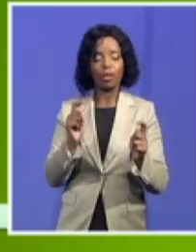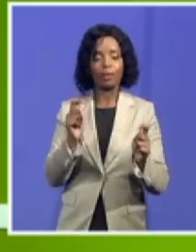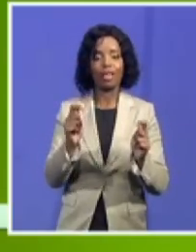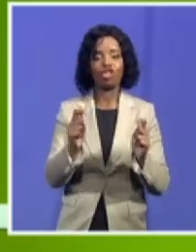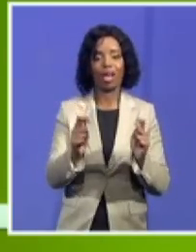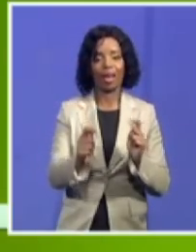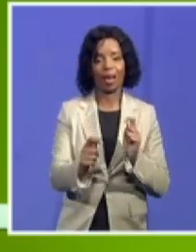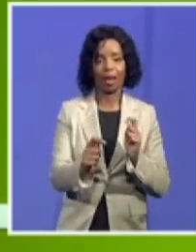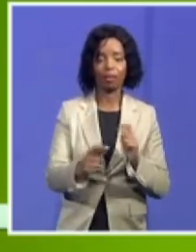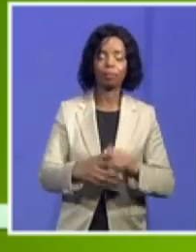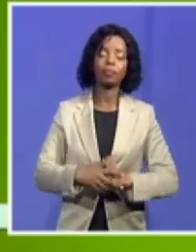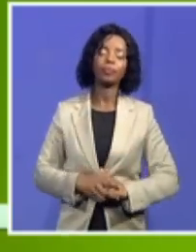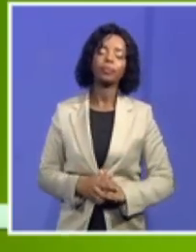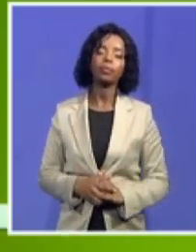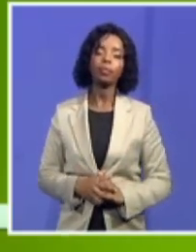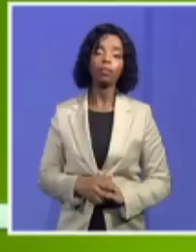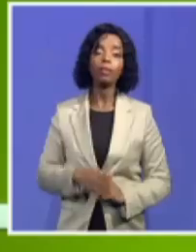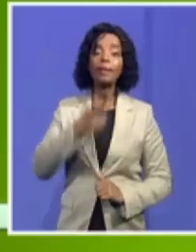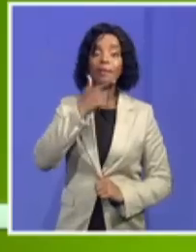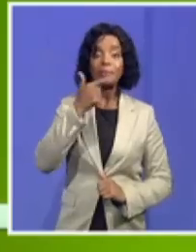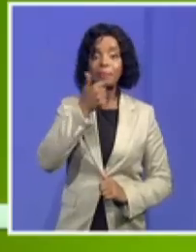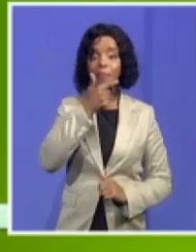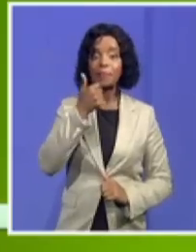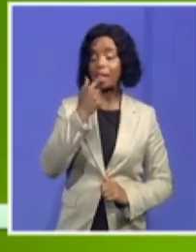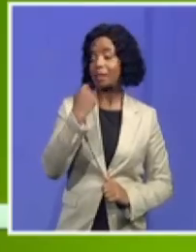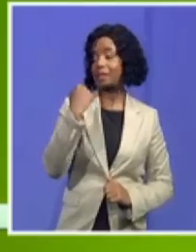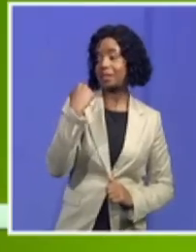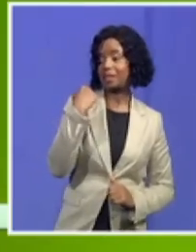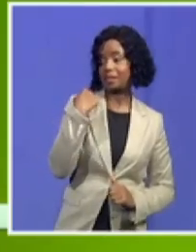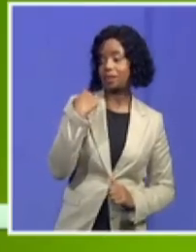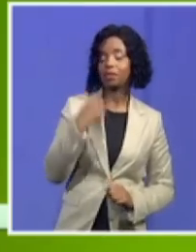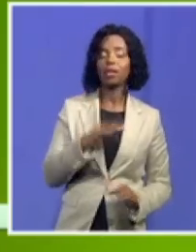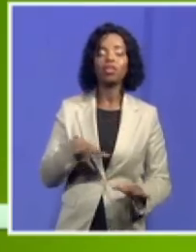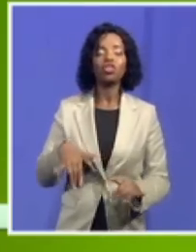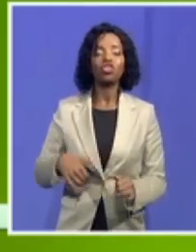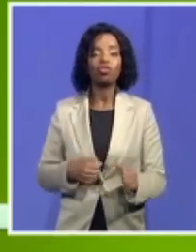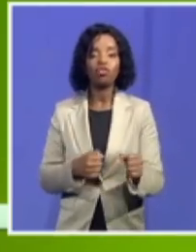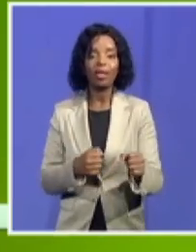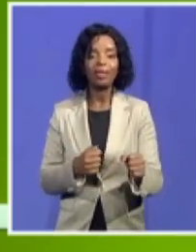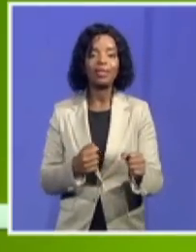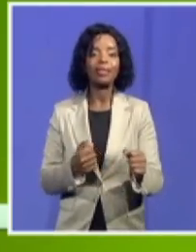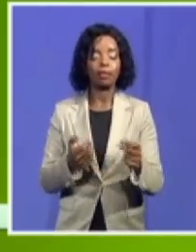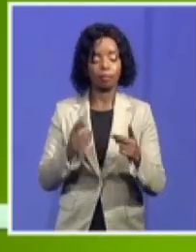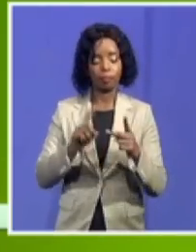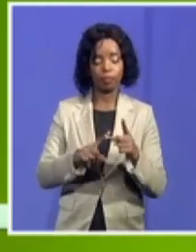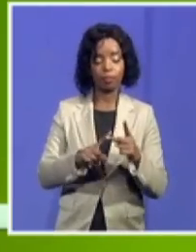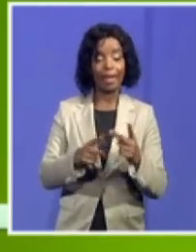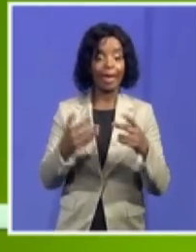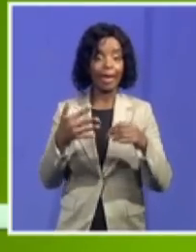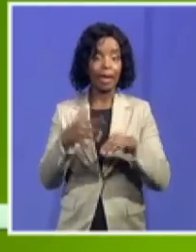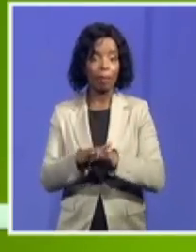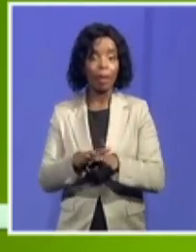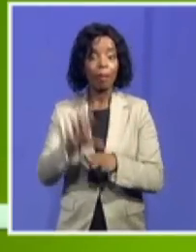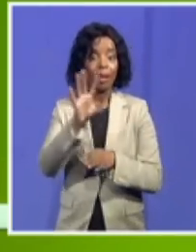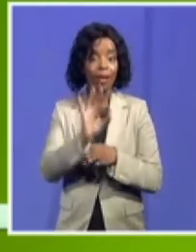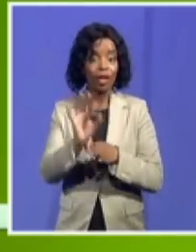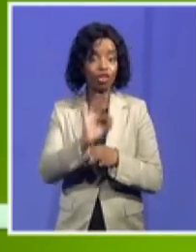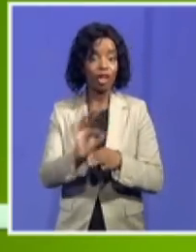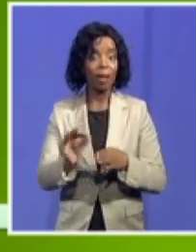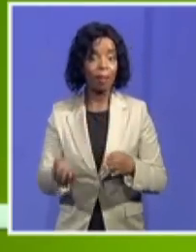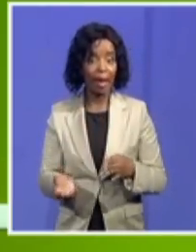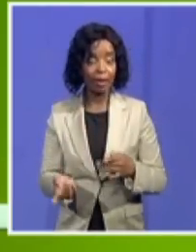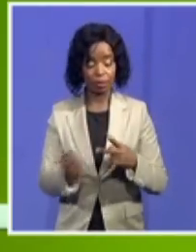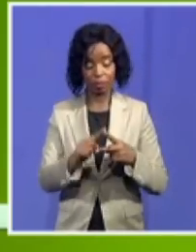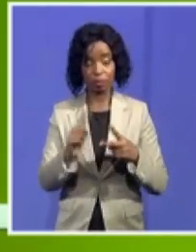The recently released exploration strategy and implementation plan lays out